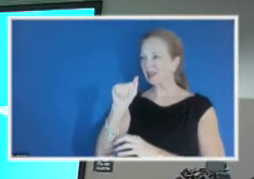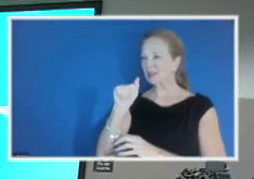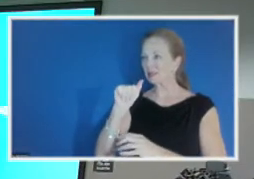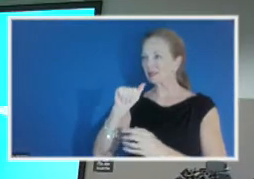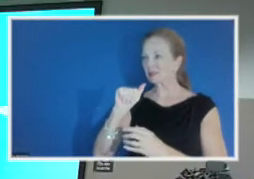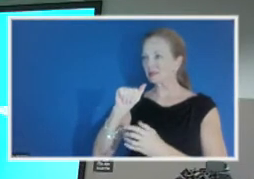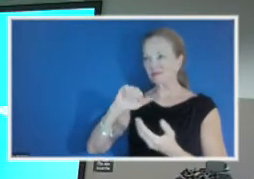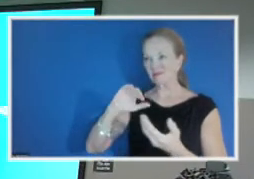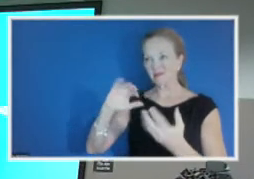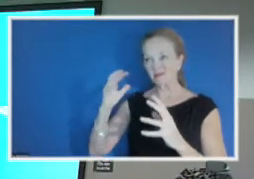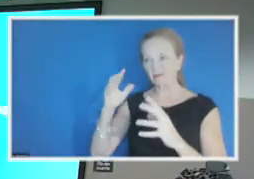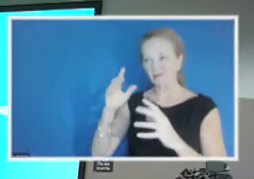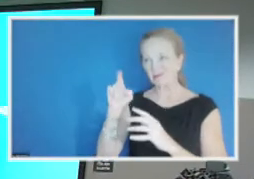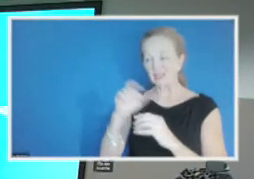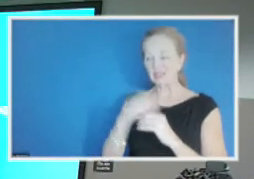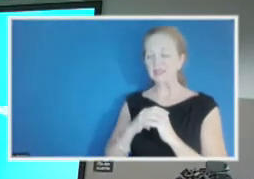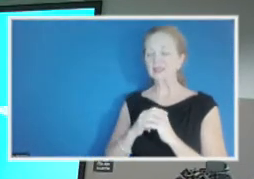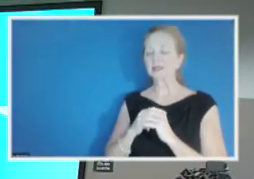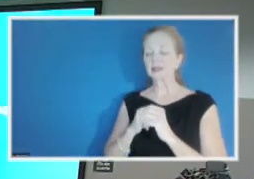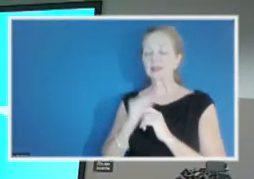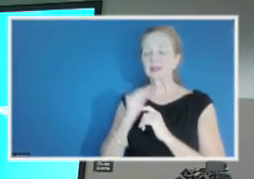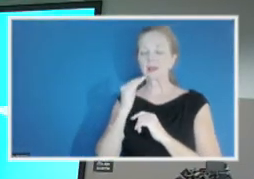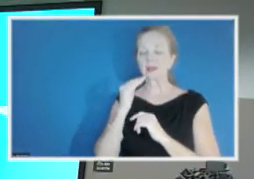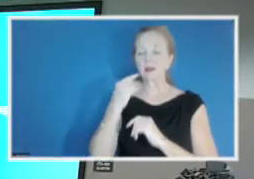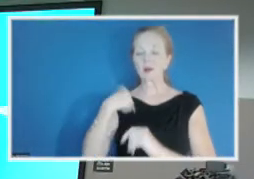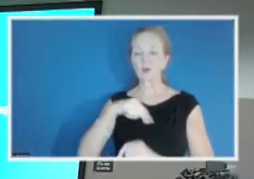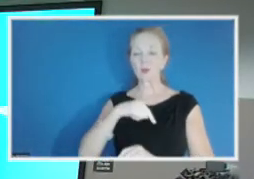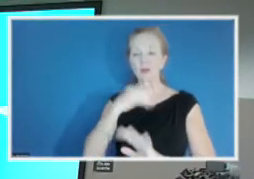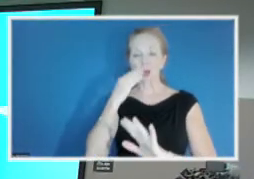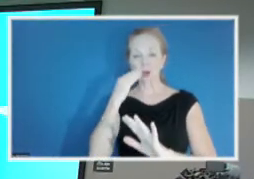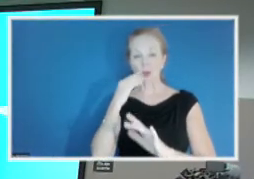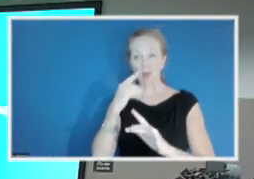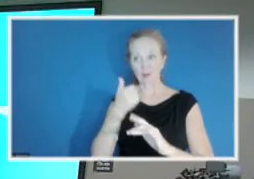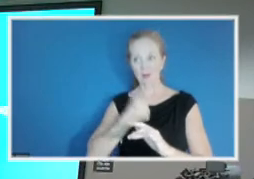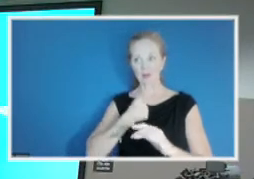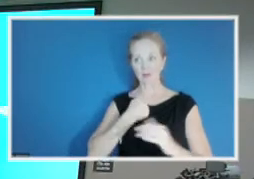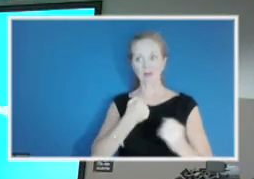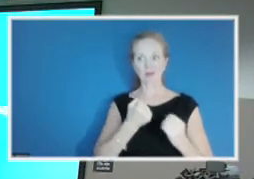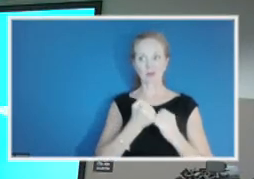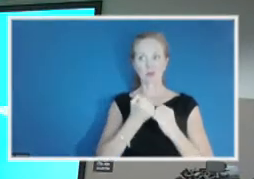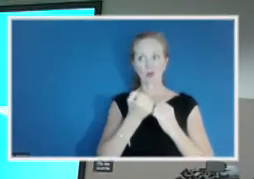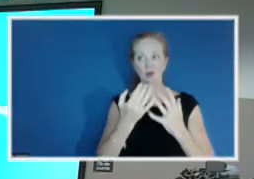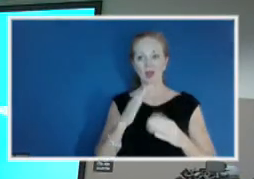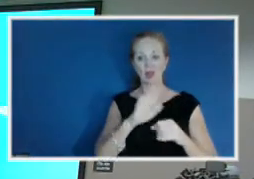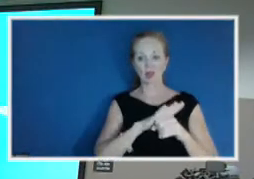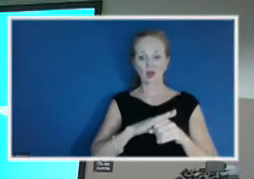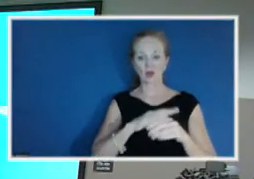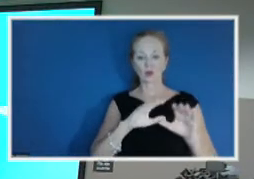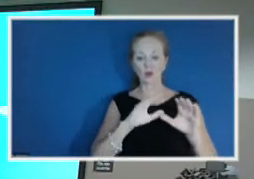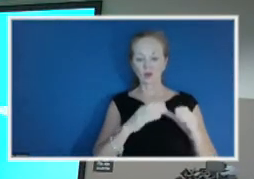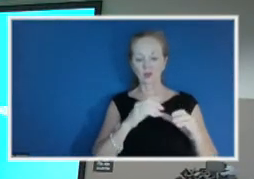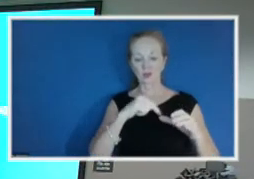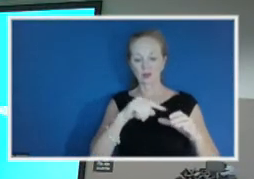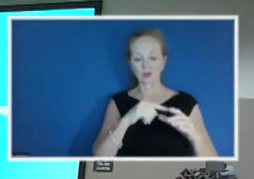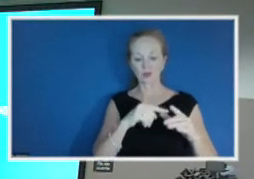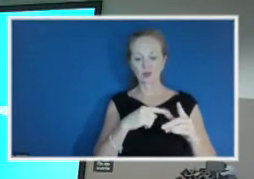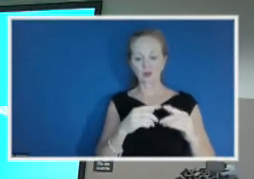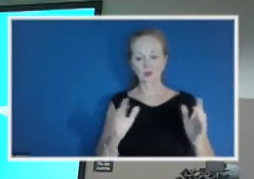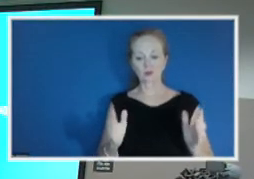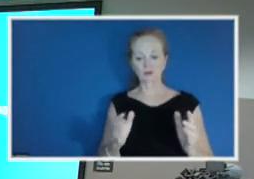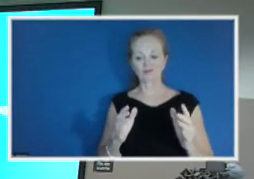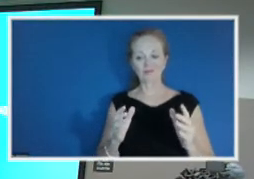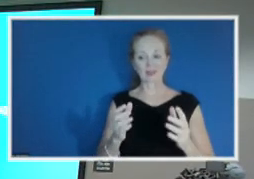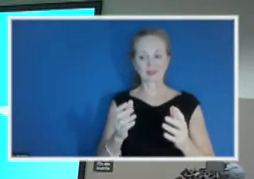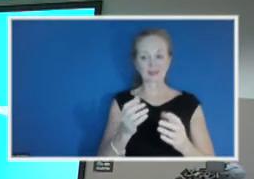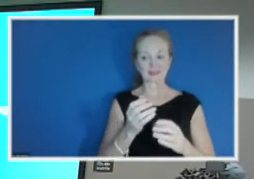So we know that I was a proponent for a local organization being able to get this contract, and one